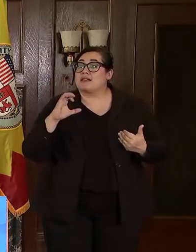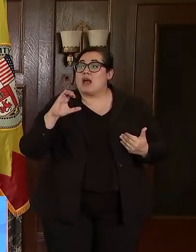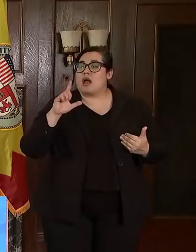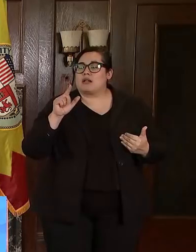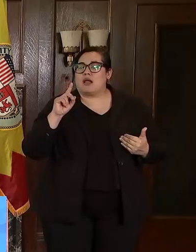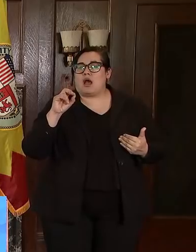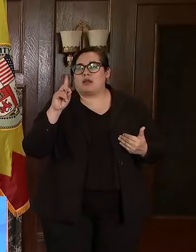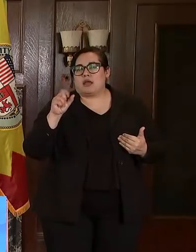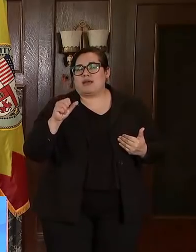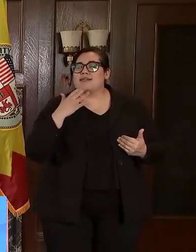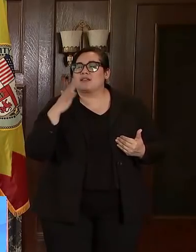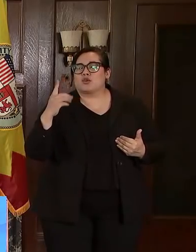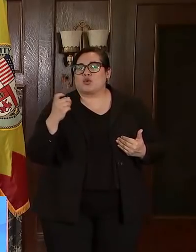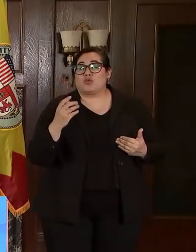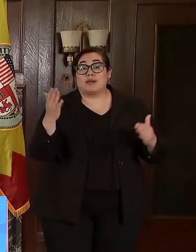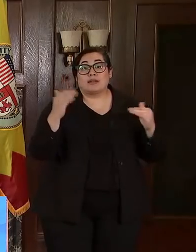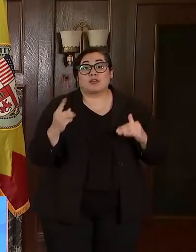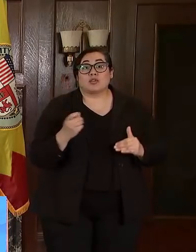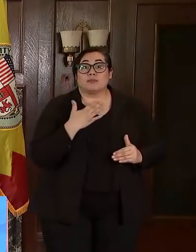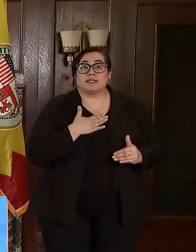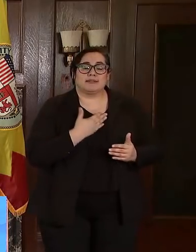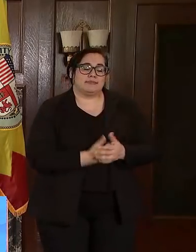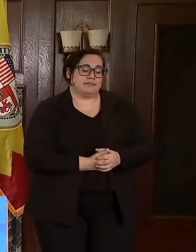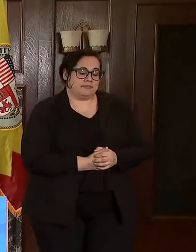thanks for the questions. Next question, please.